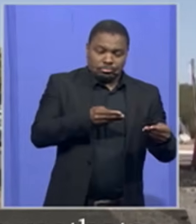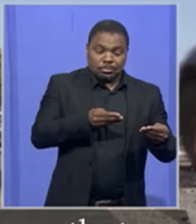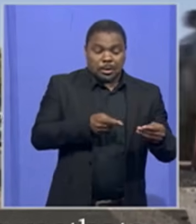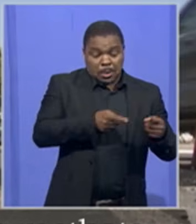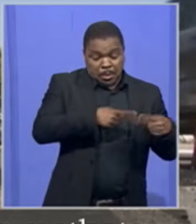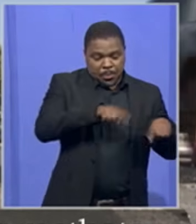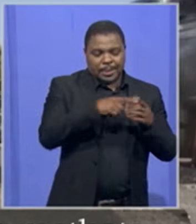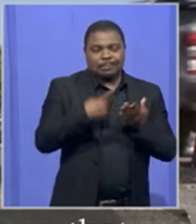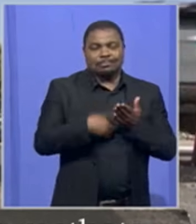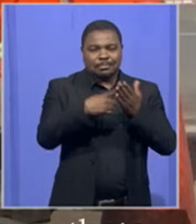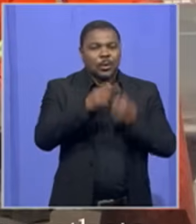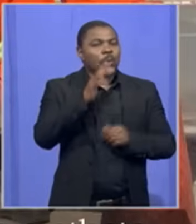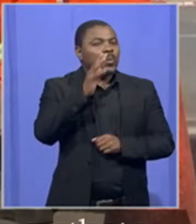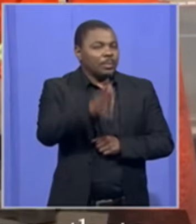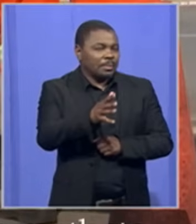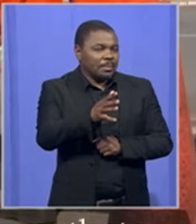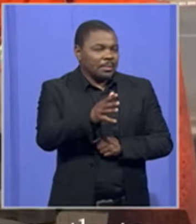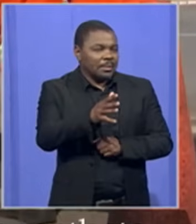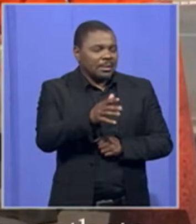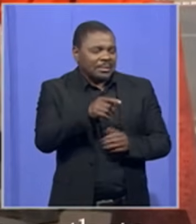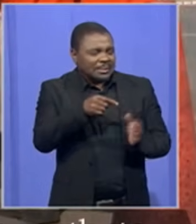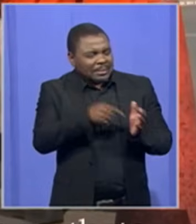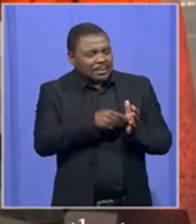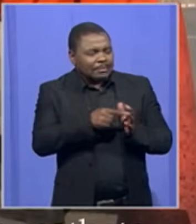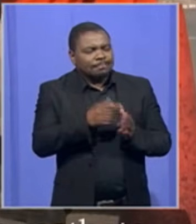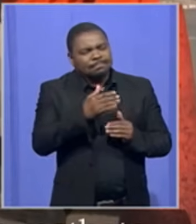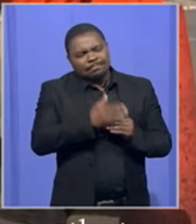to say, how do we assist our